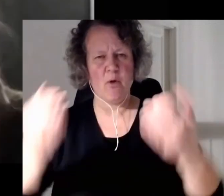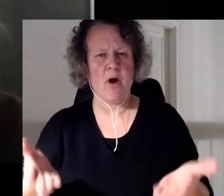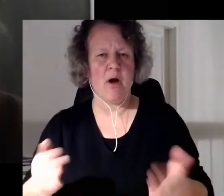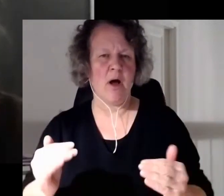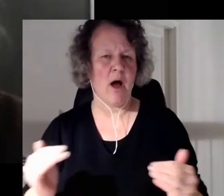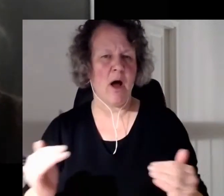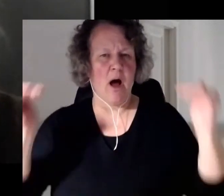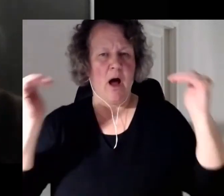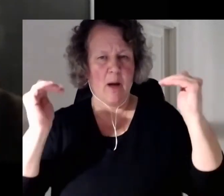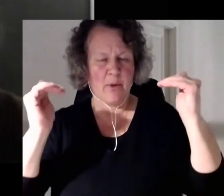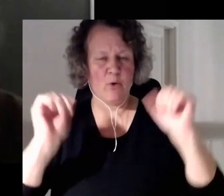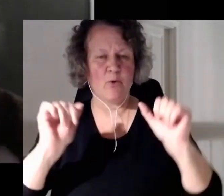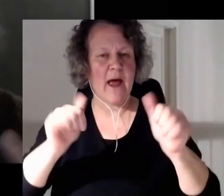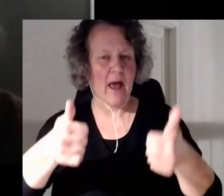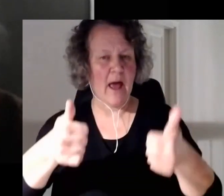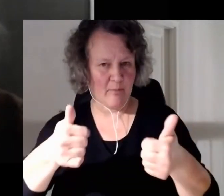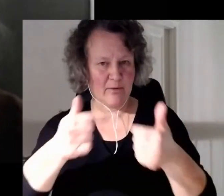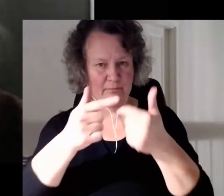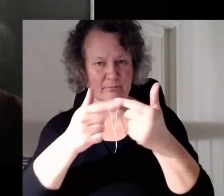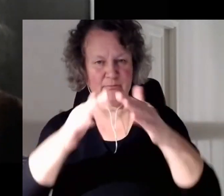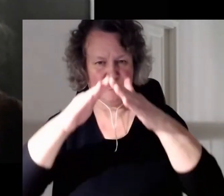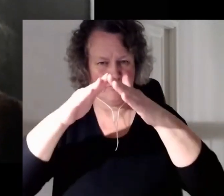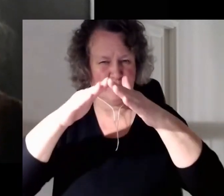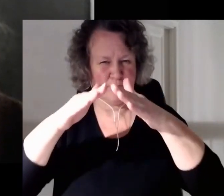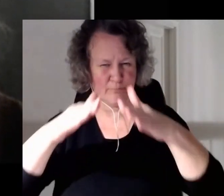within the context of hub help.